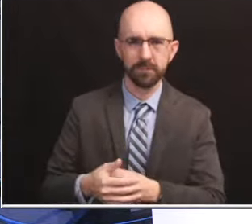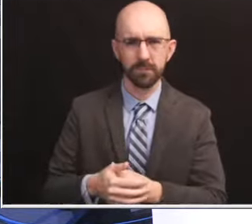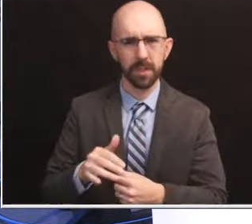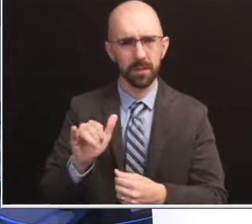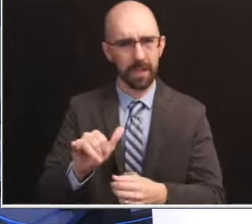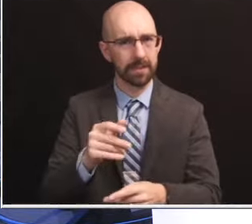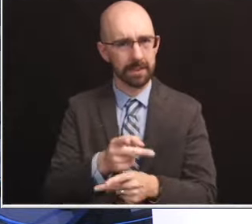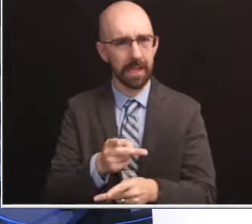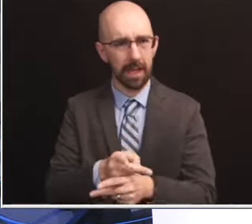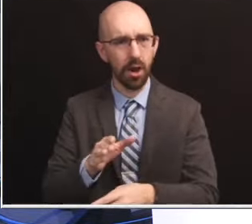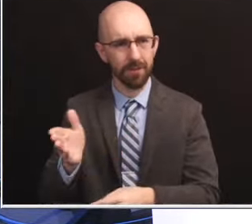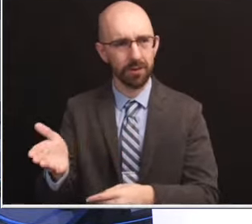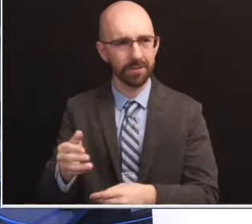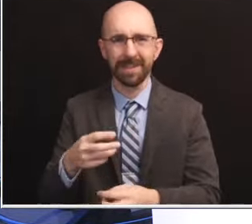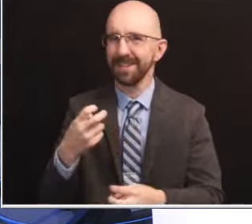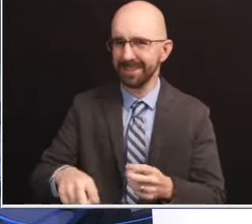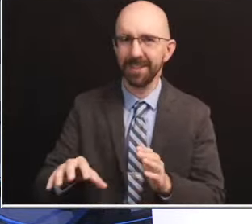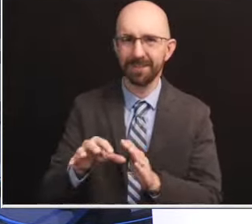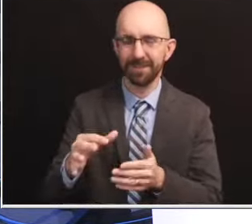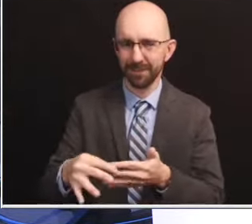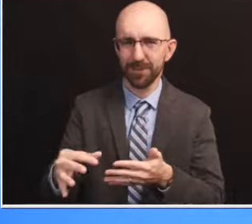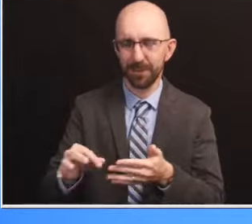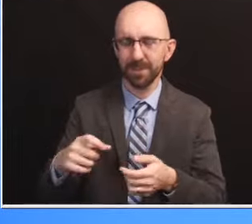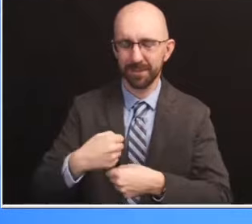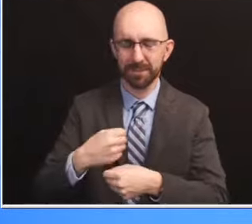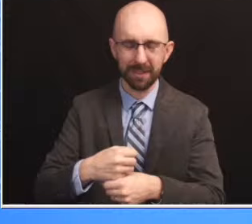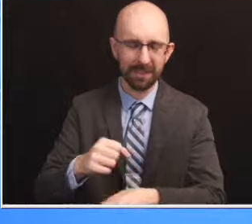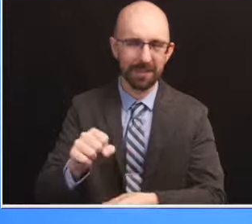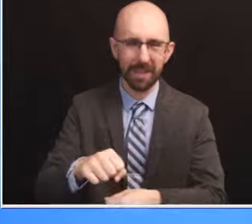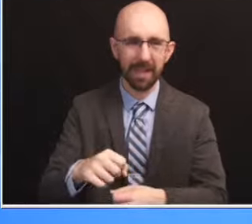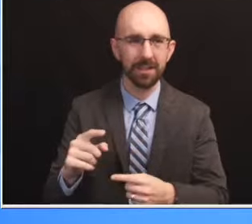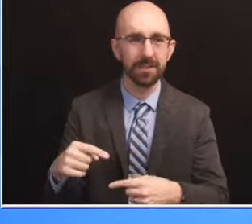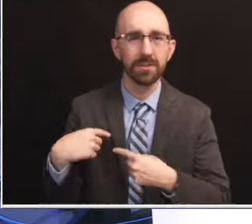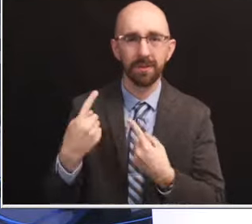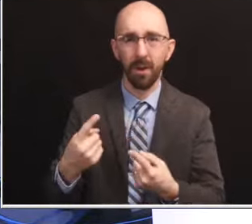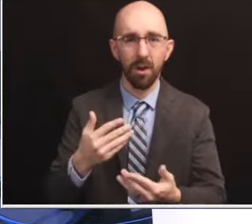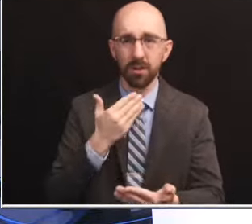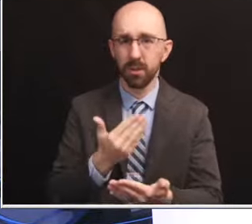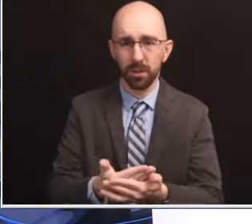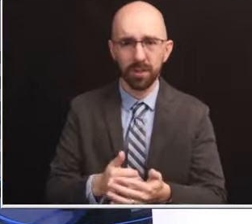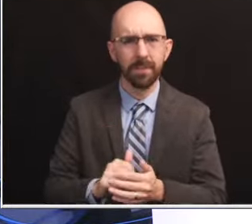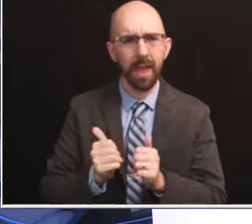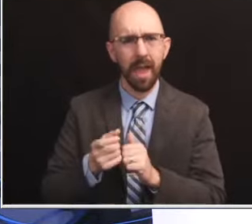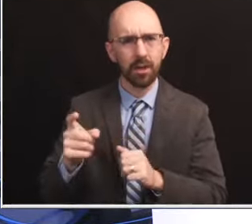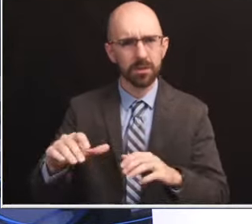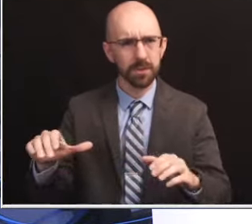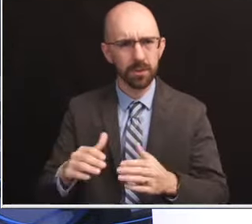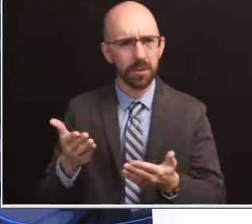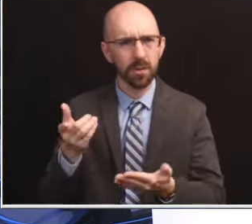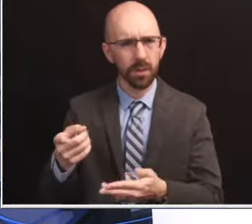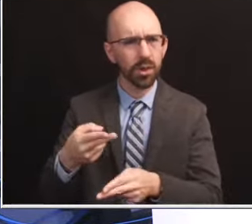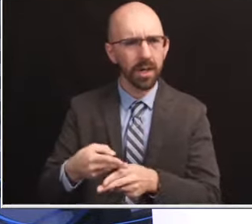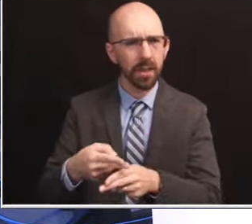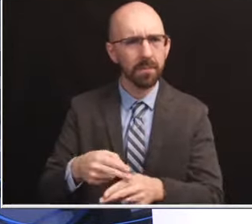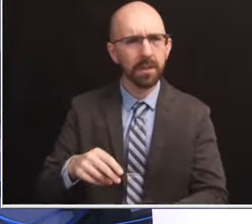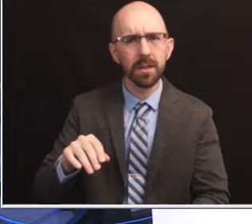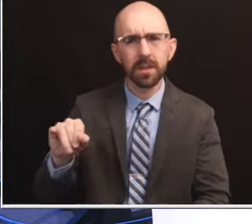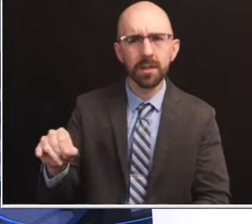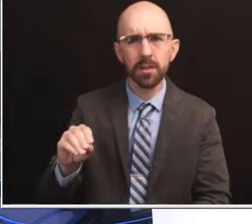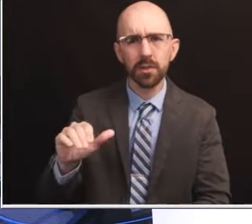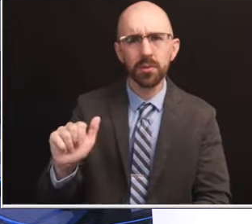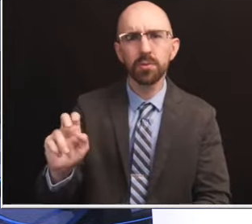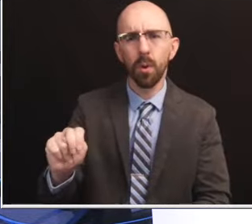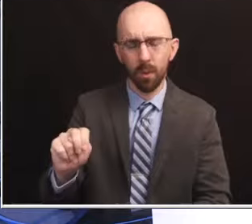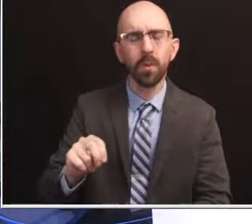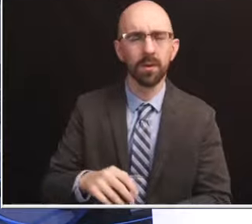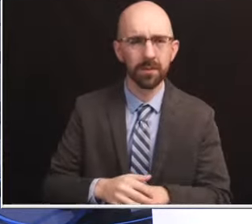a tough choice to make. Yeah. Though. So yeah, so far so good. And how's she doing? What's her name? Her name is Joan. Joan. Okay. Where